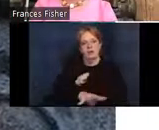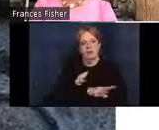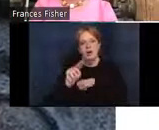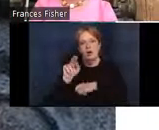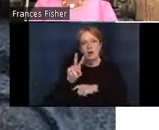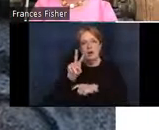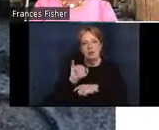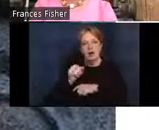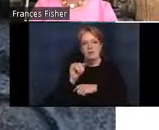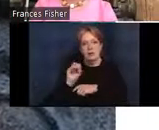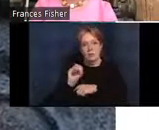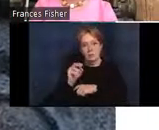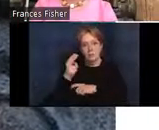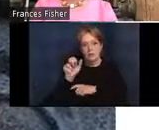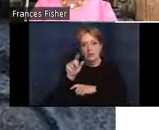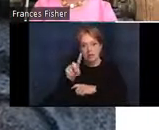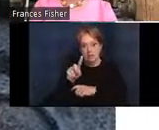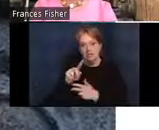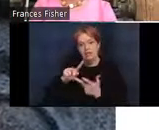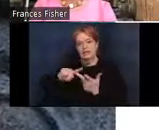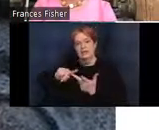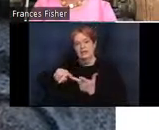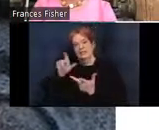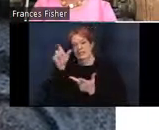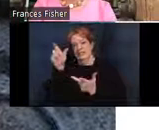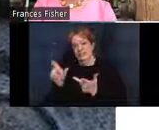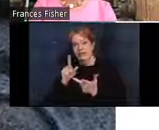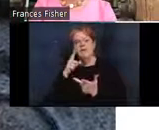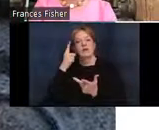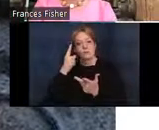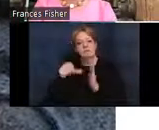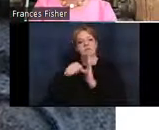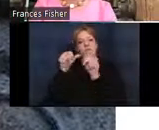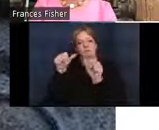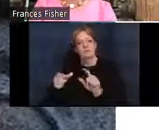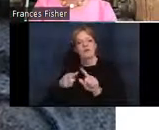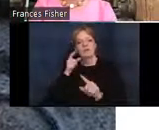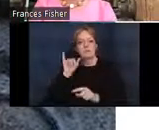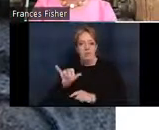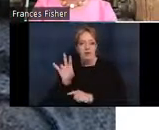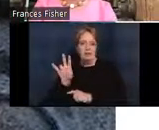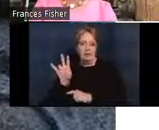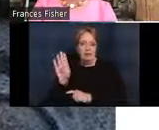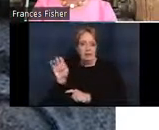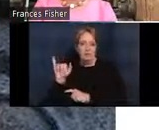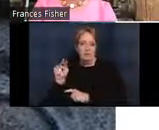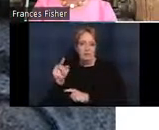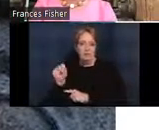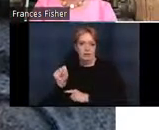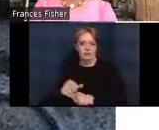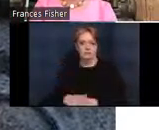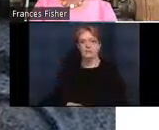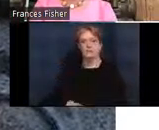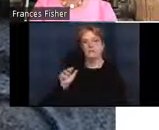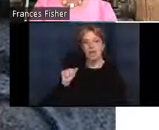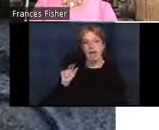currently. And it just, you know, one of the things that we know through Ann's story is that so many of these images were in her